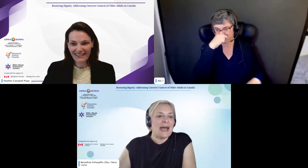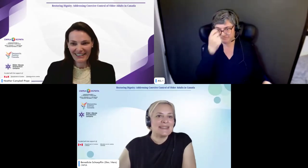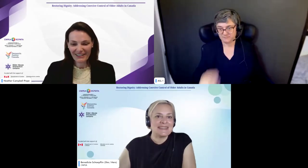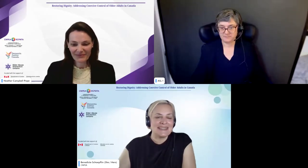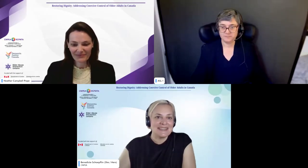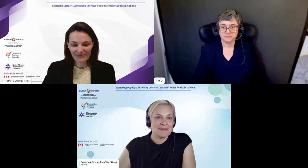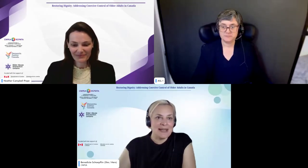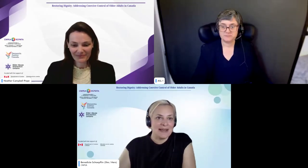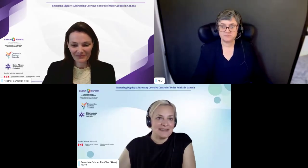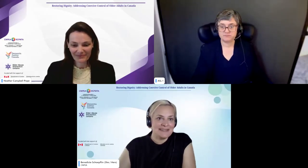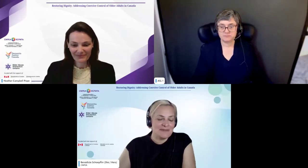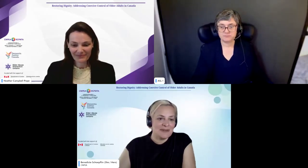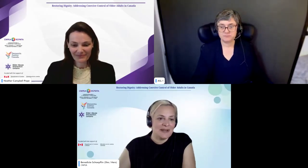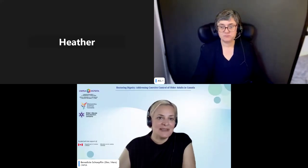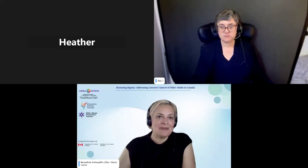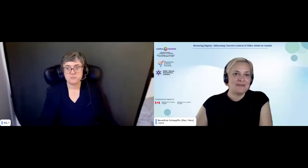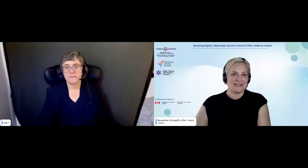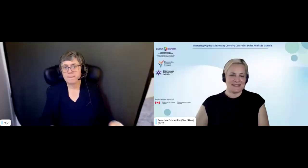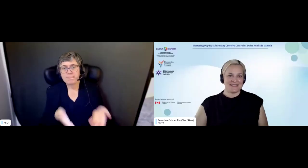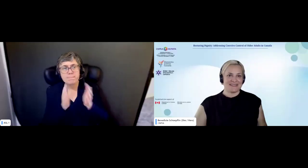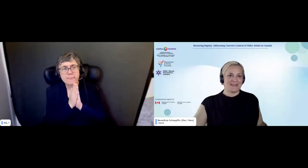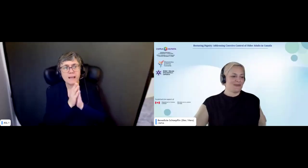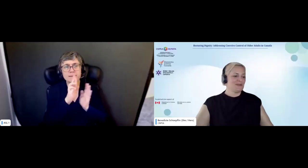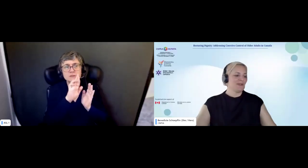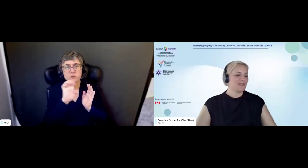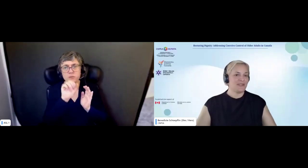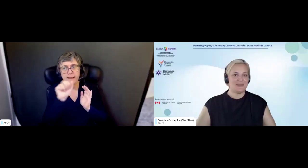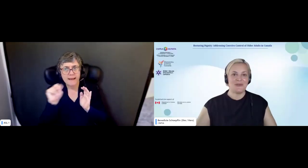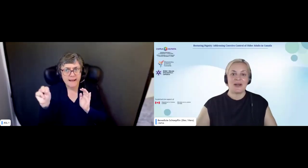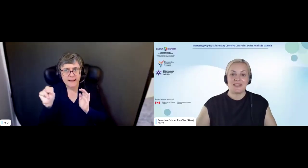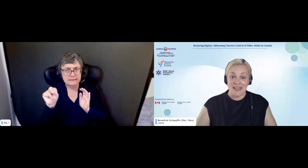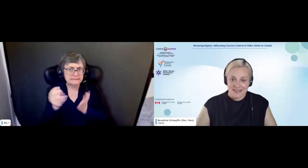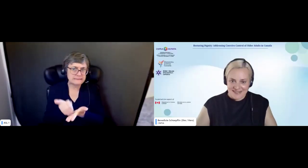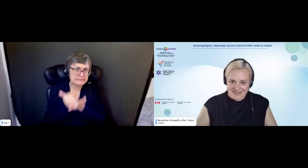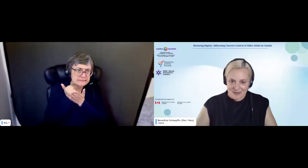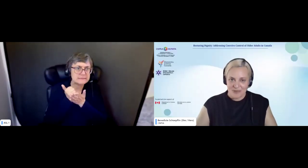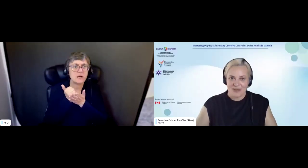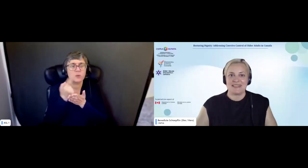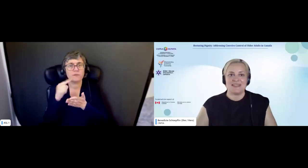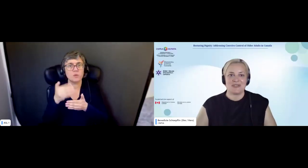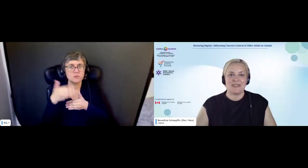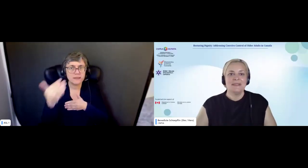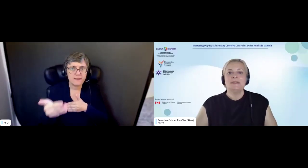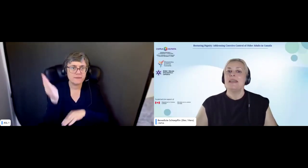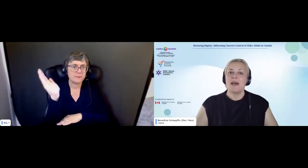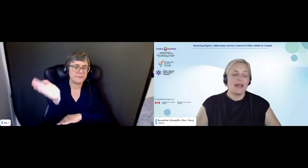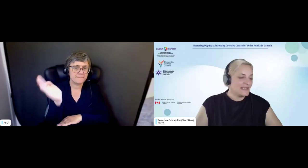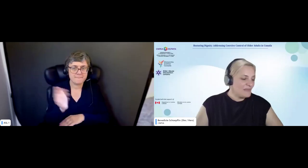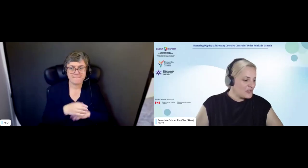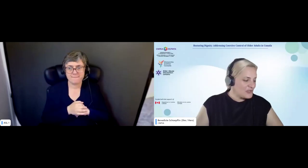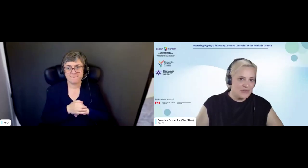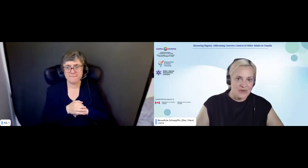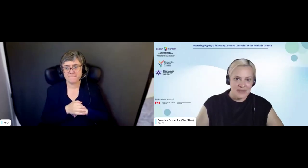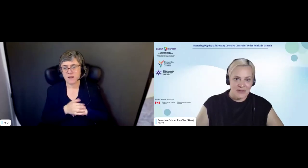to ask Rayanne for a little bit of assistance to launch into our next presentation. Now, as